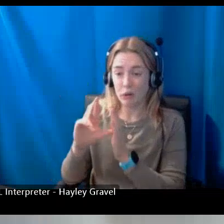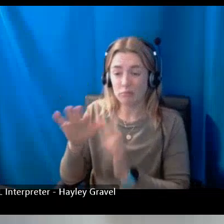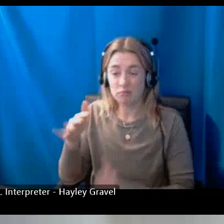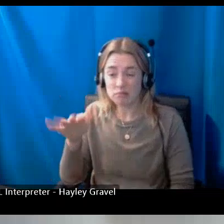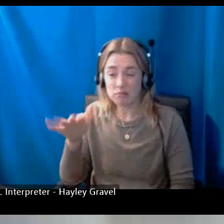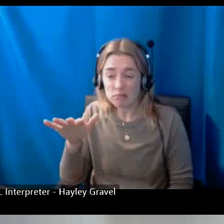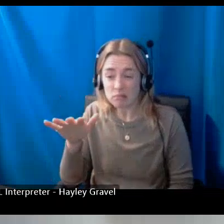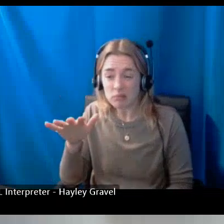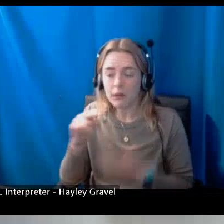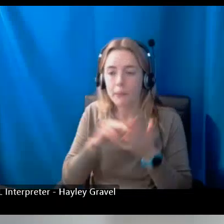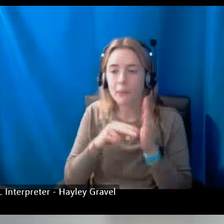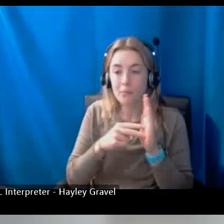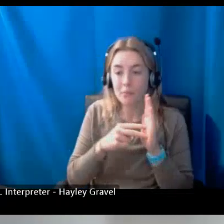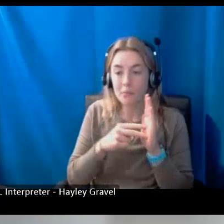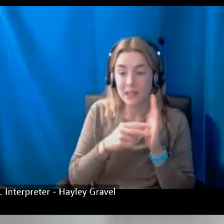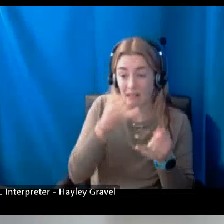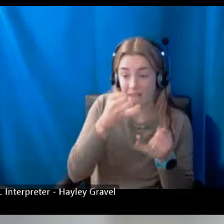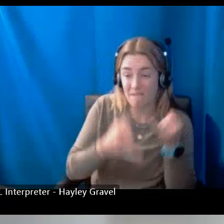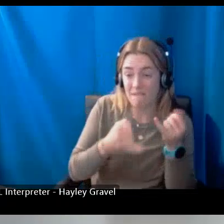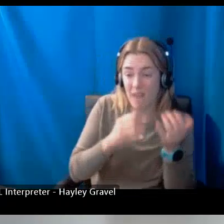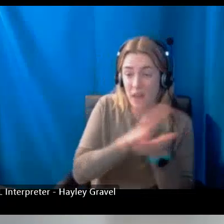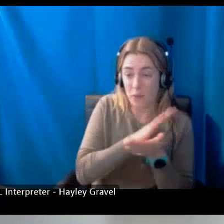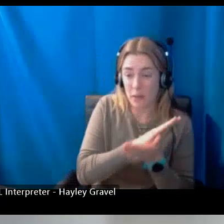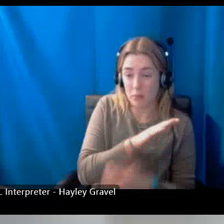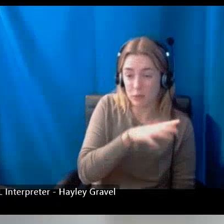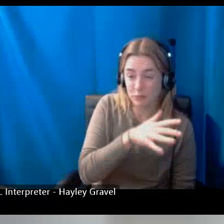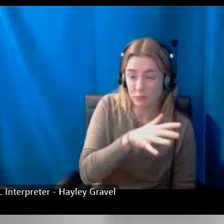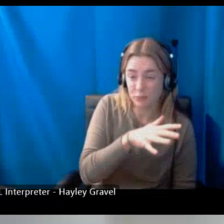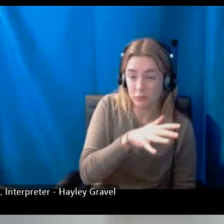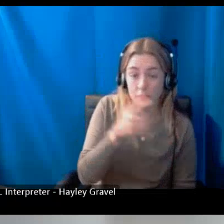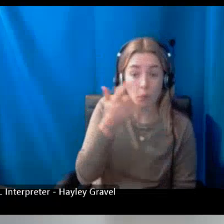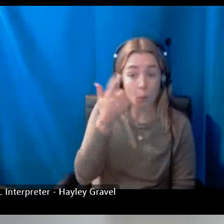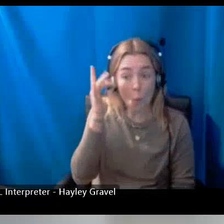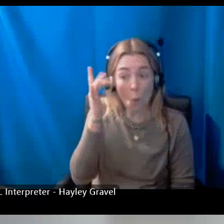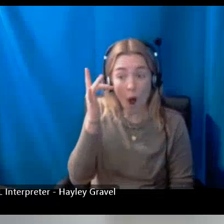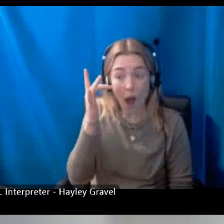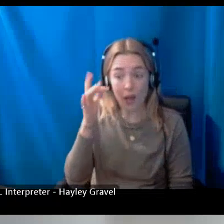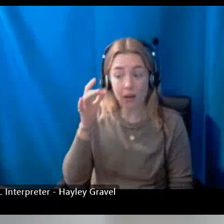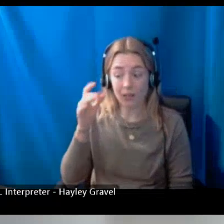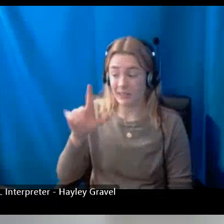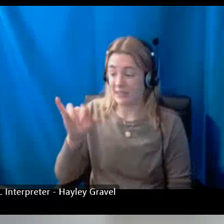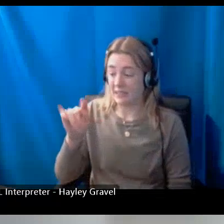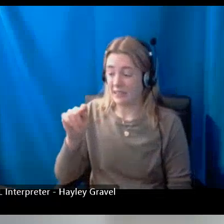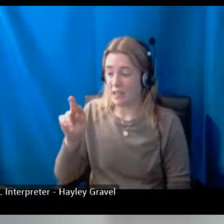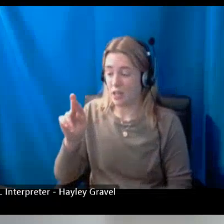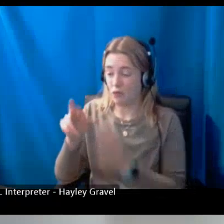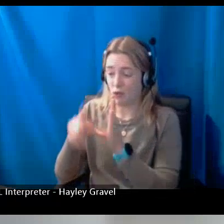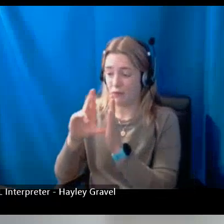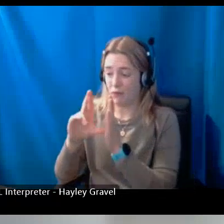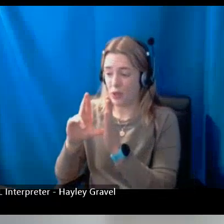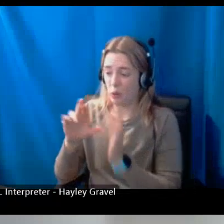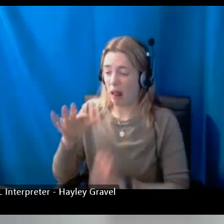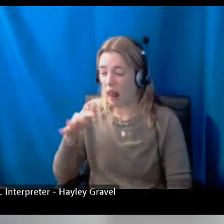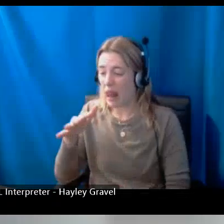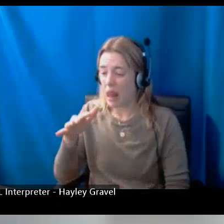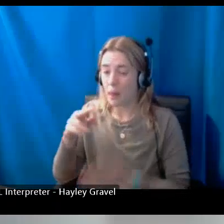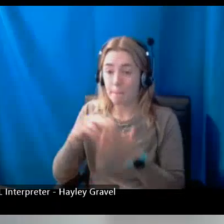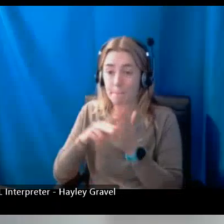weak because your sources are not there to help solidify your claim or